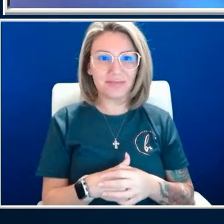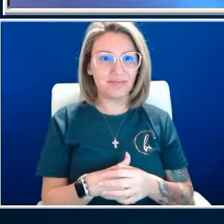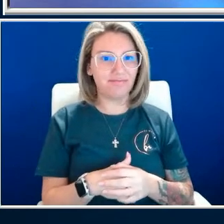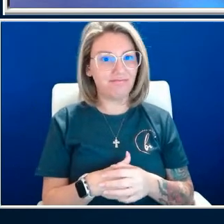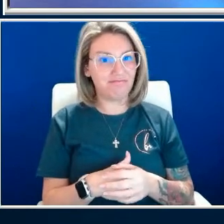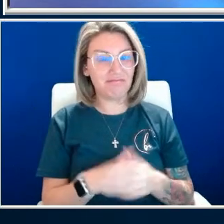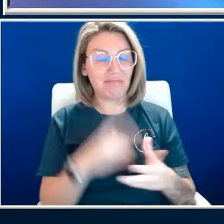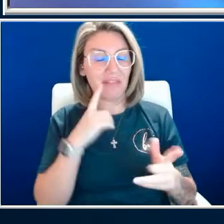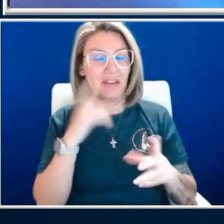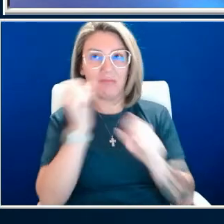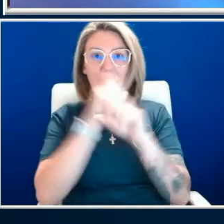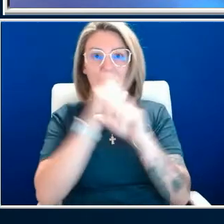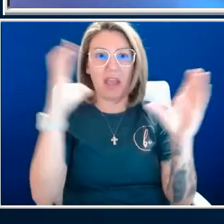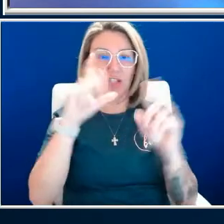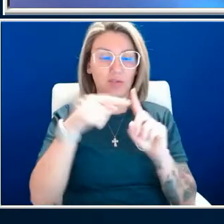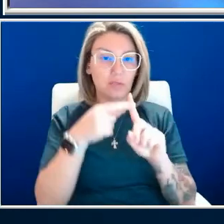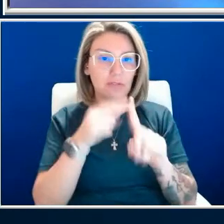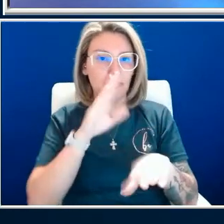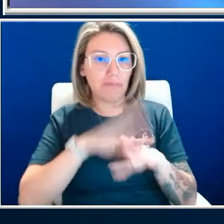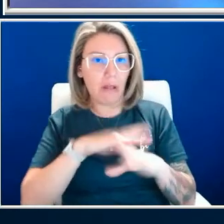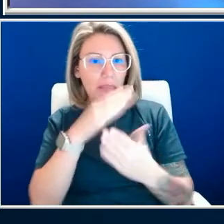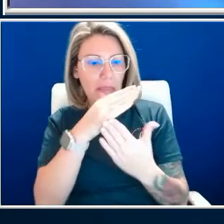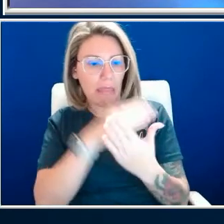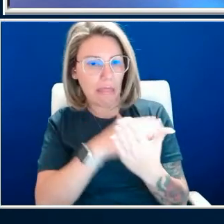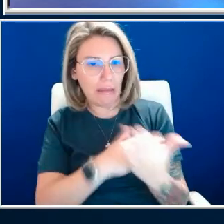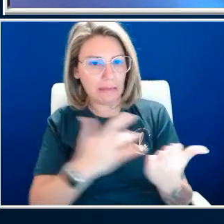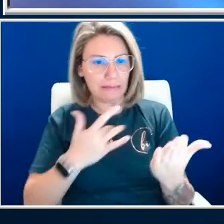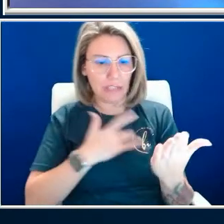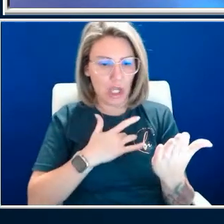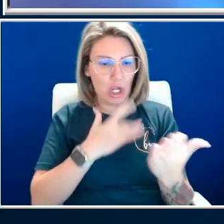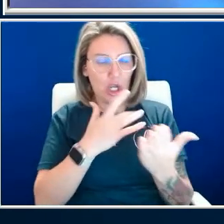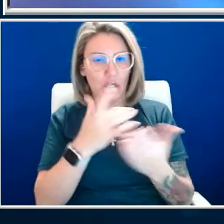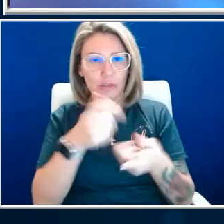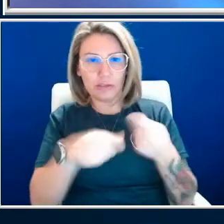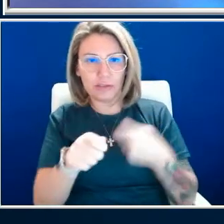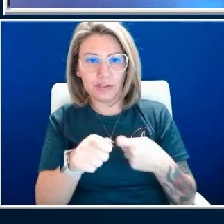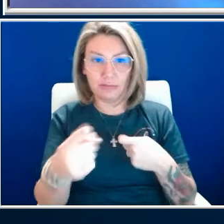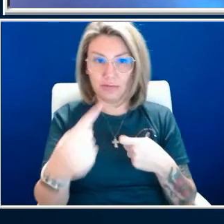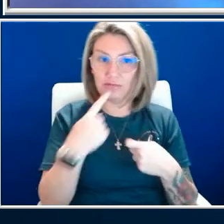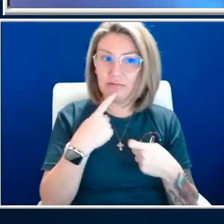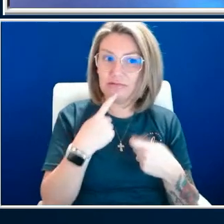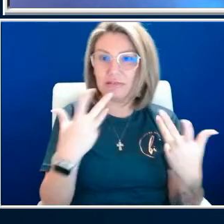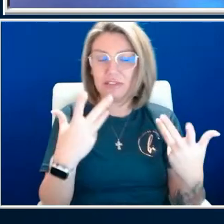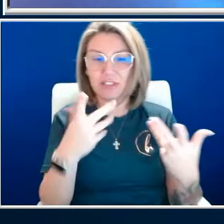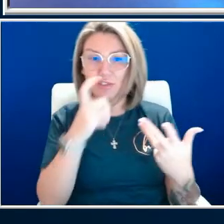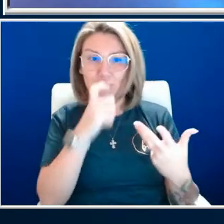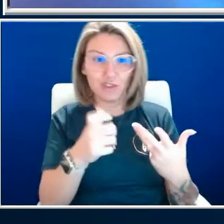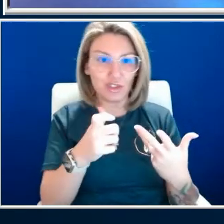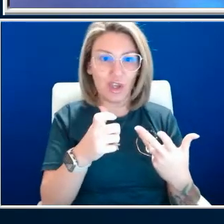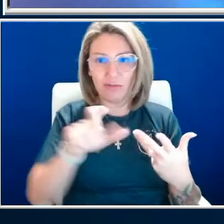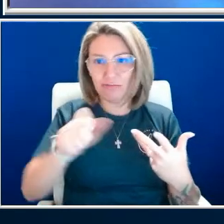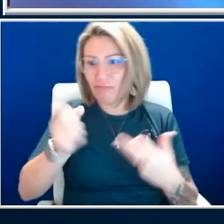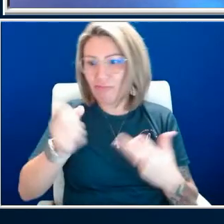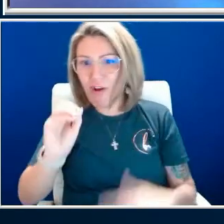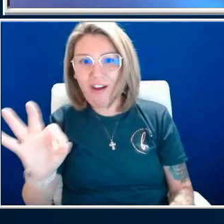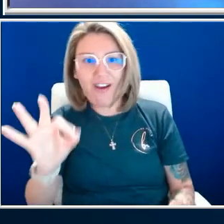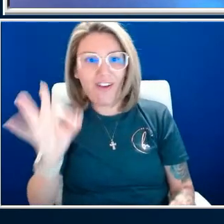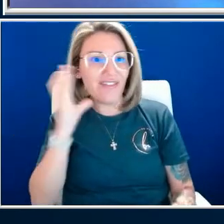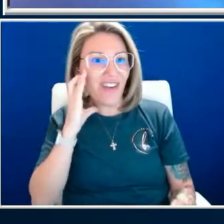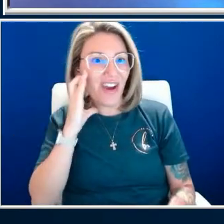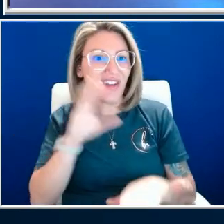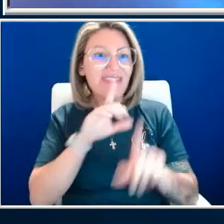the heart transplant wait list, you tell your patients, don't turn your phone off. Don't step out of the room. Yeah, it's like Answer you're on every call call. 24/7.